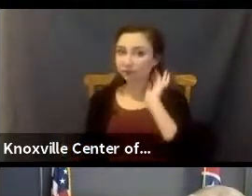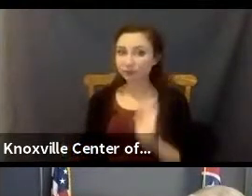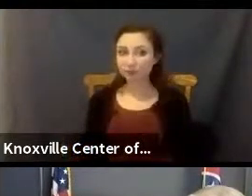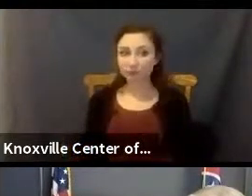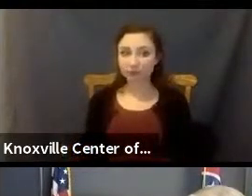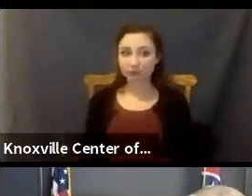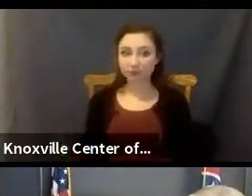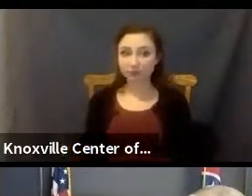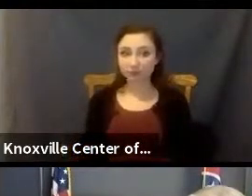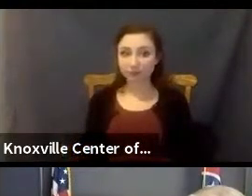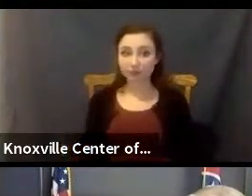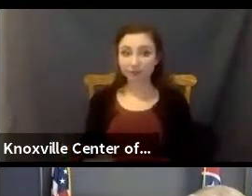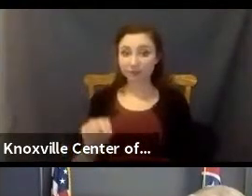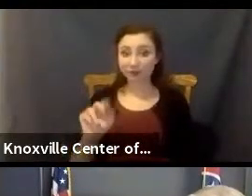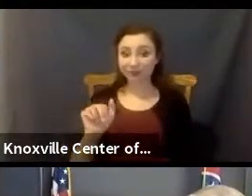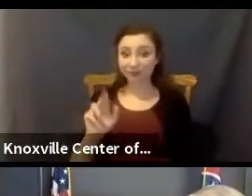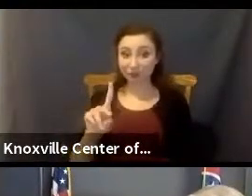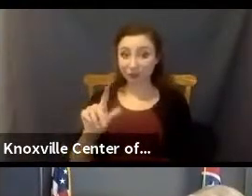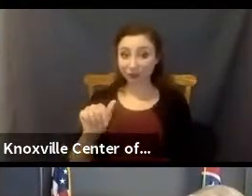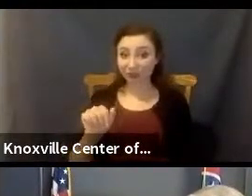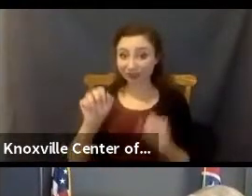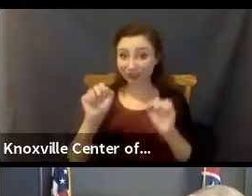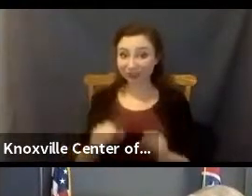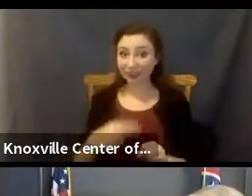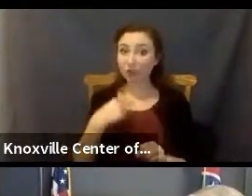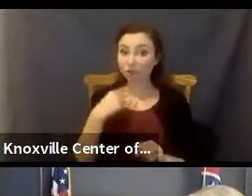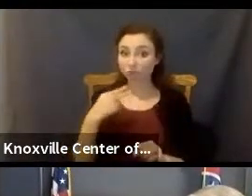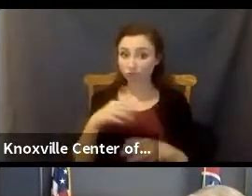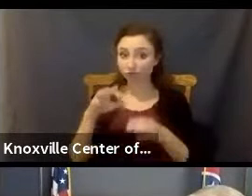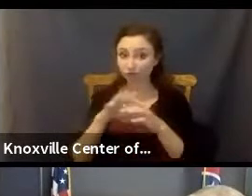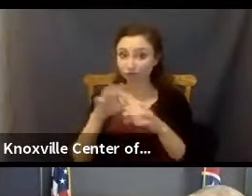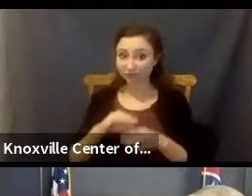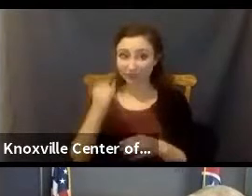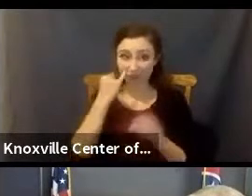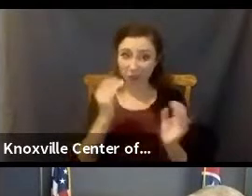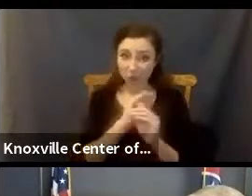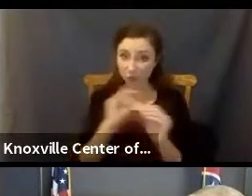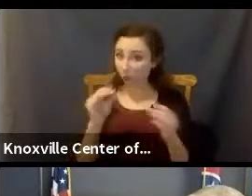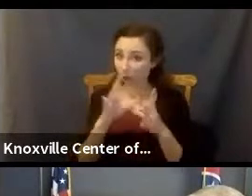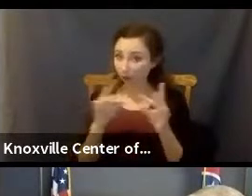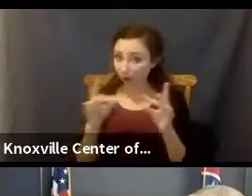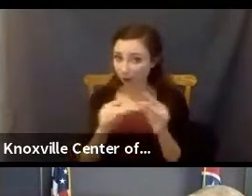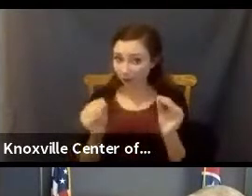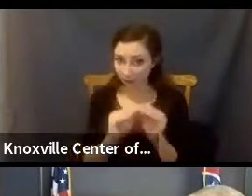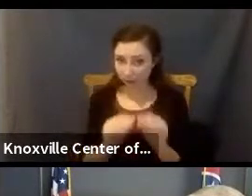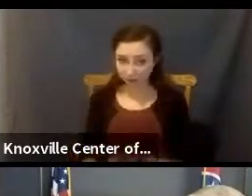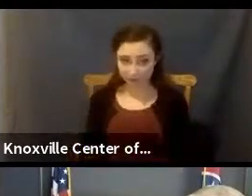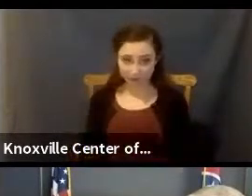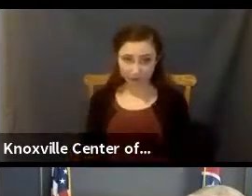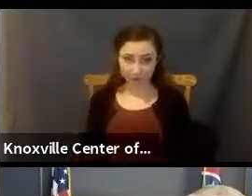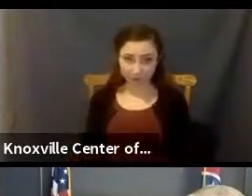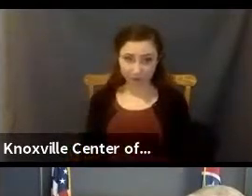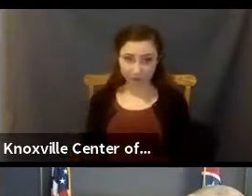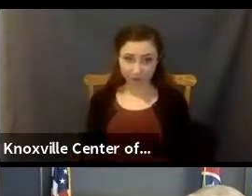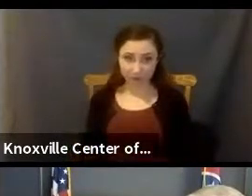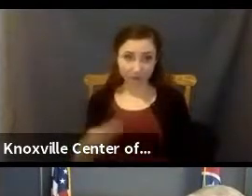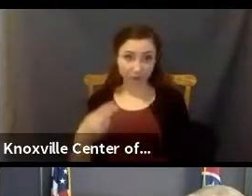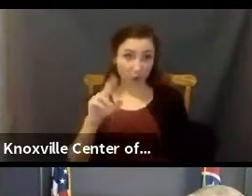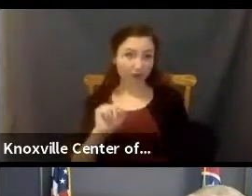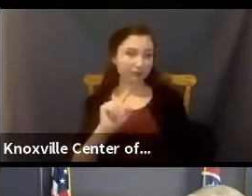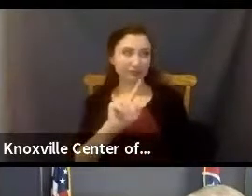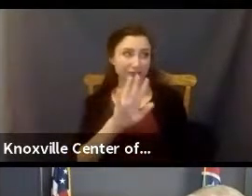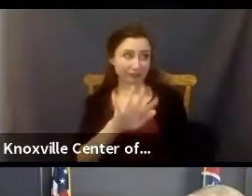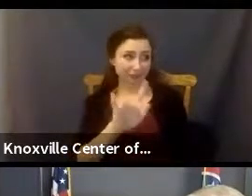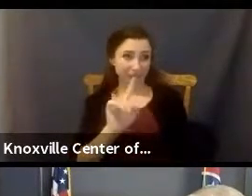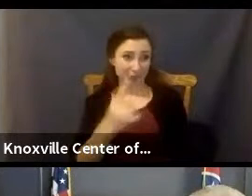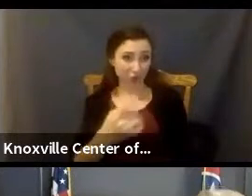Narda, if you're available, we can have a voice vote if there's no other comments on that. This is just the amendment that